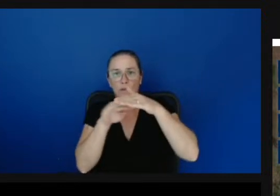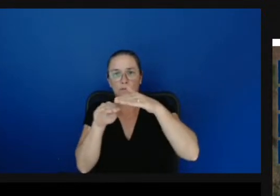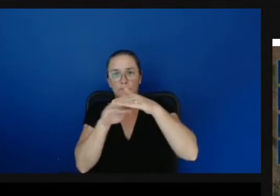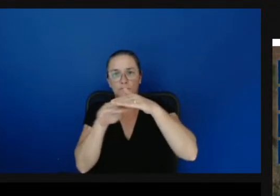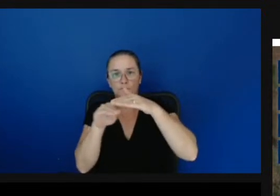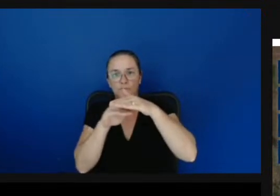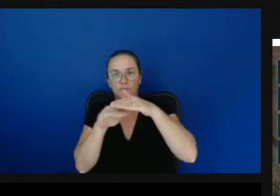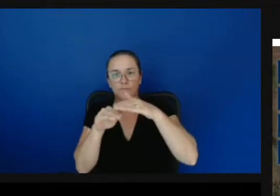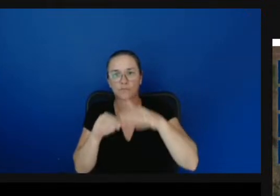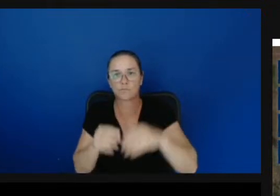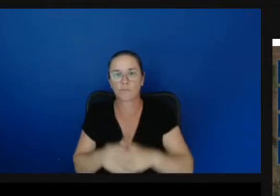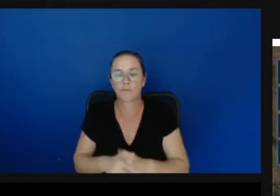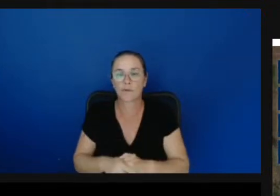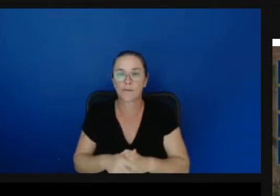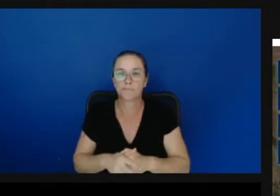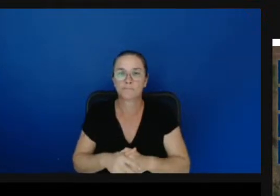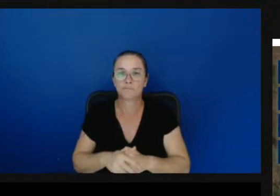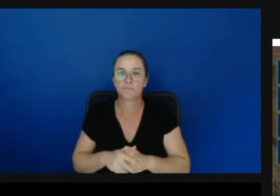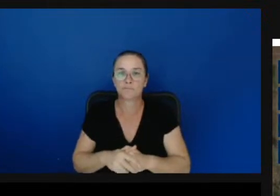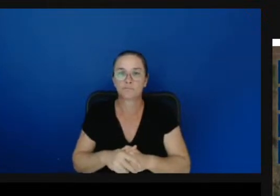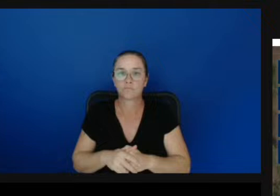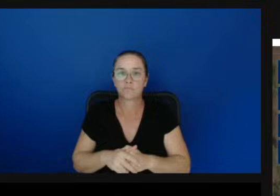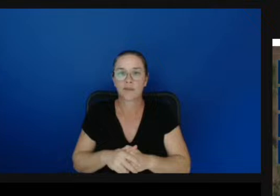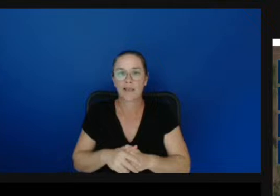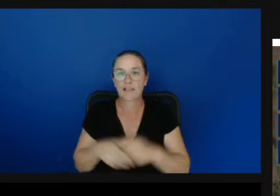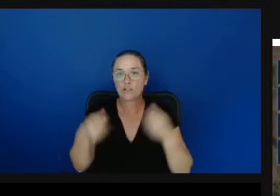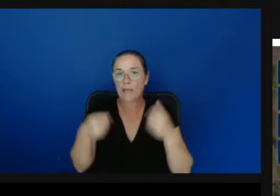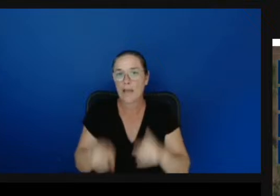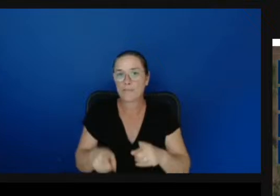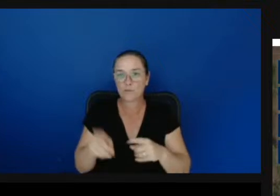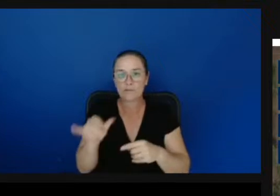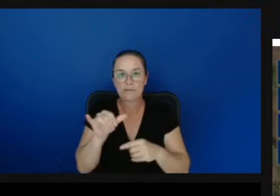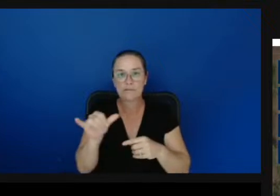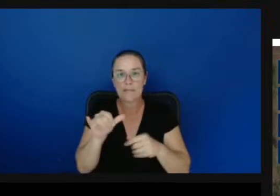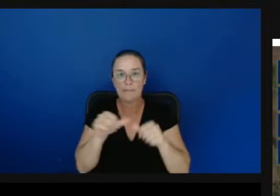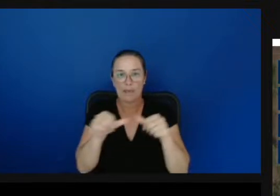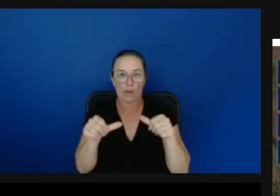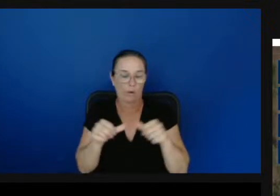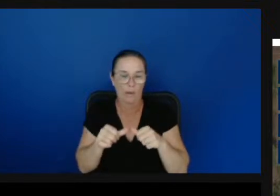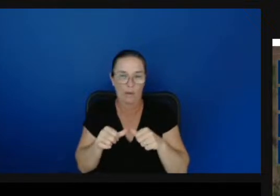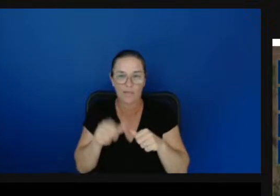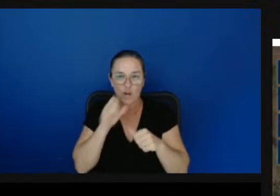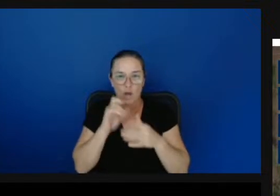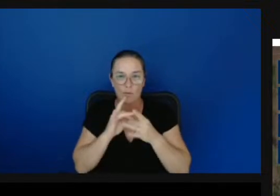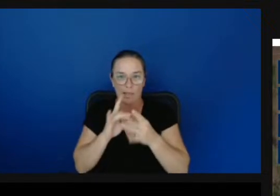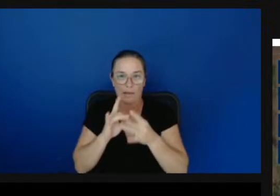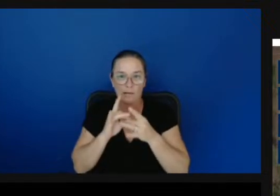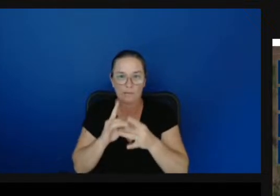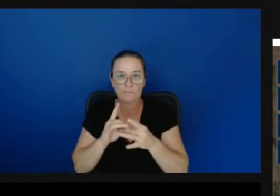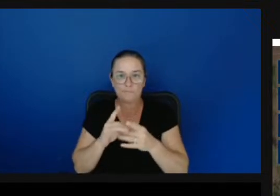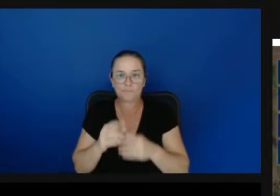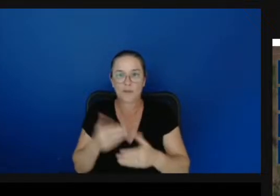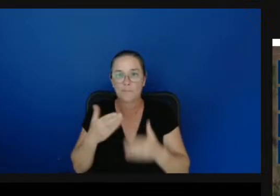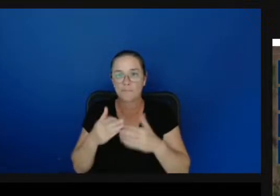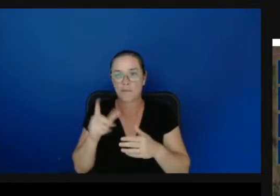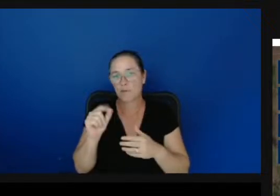do with the red ones. It just happens to be in that same column of land, but probably 20 miles